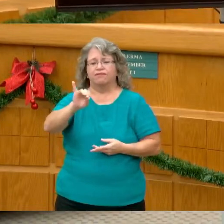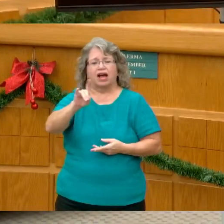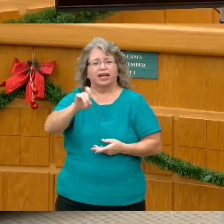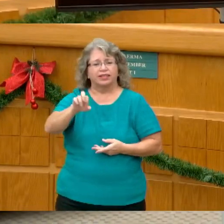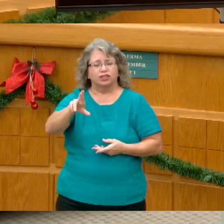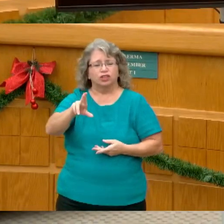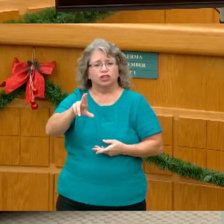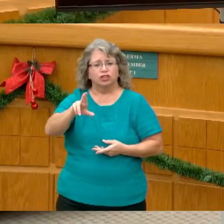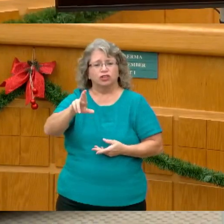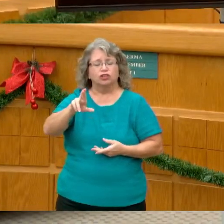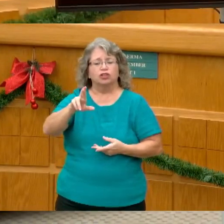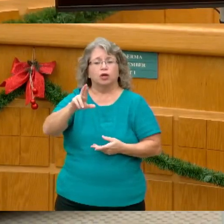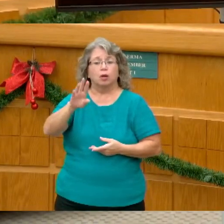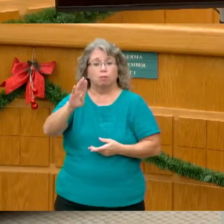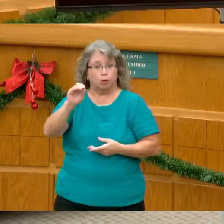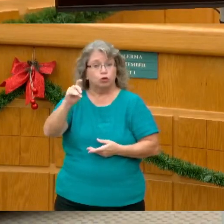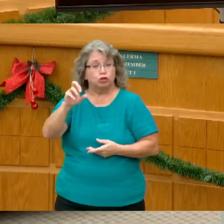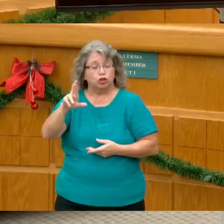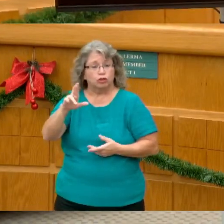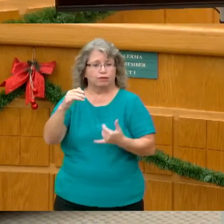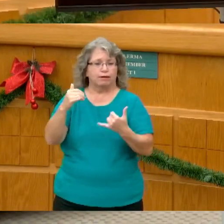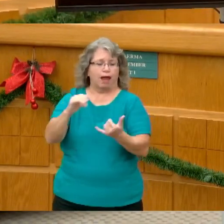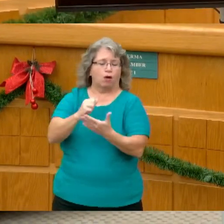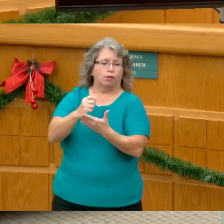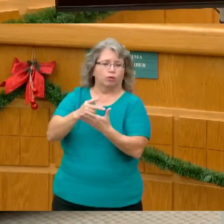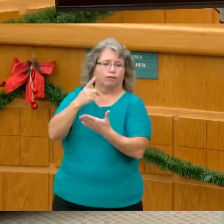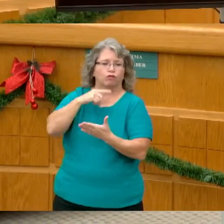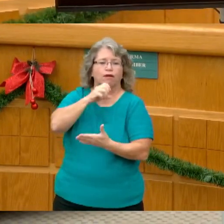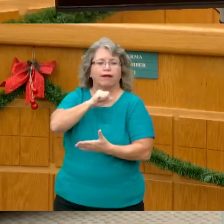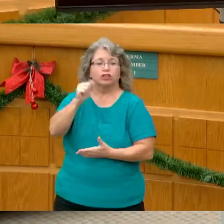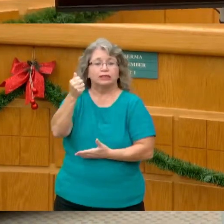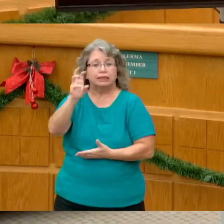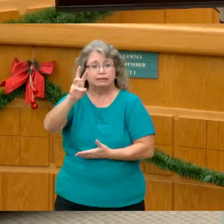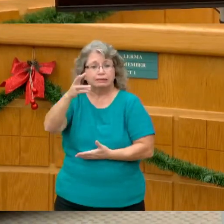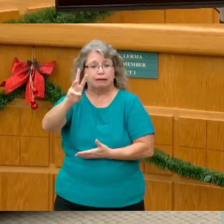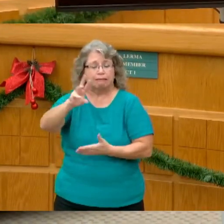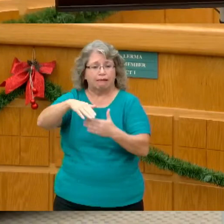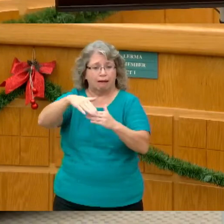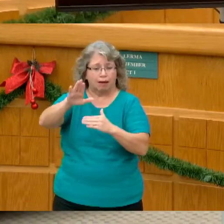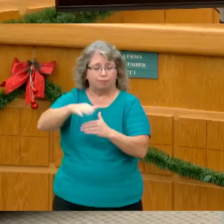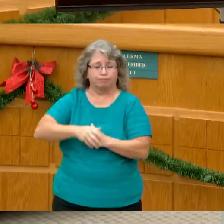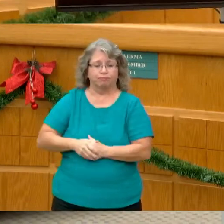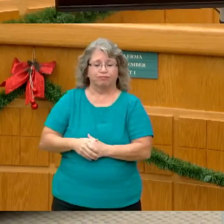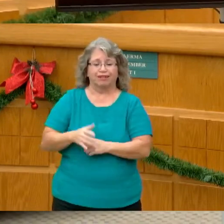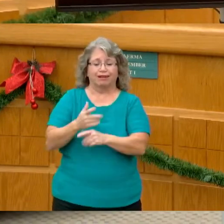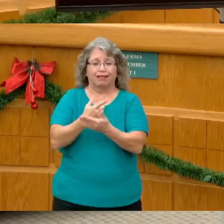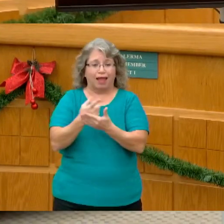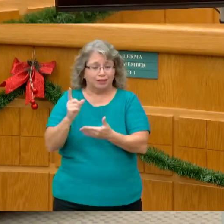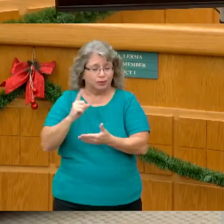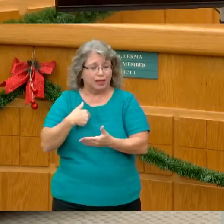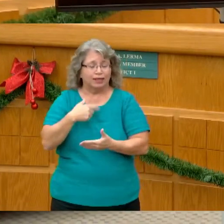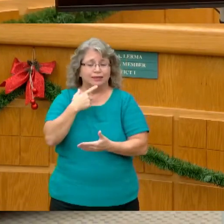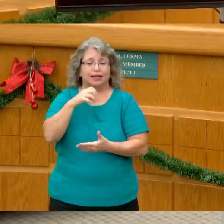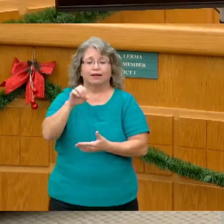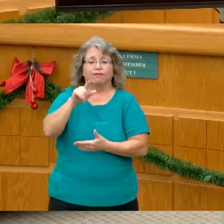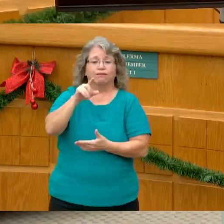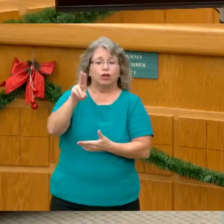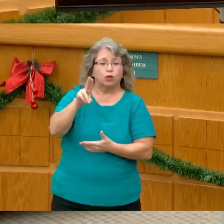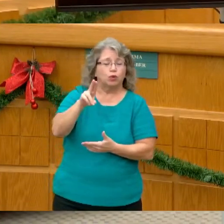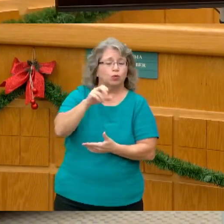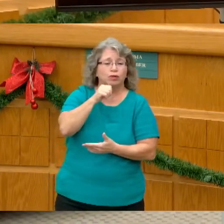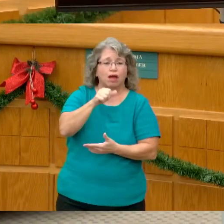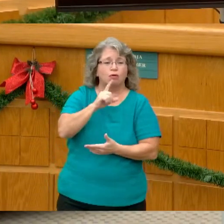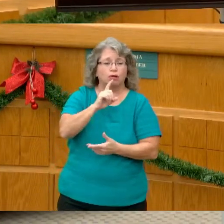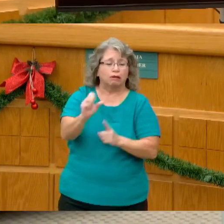and up. So last week I reported that the flu has not greatly impacted Texas in the way it has in